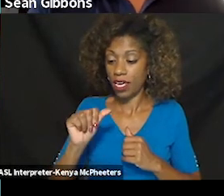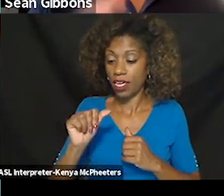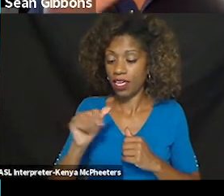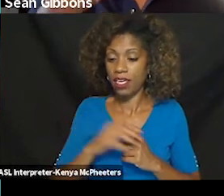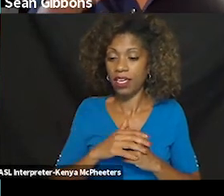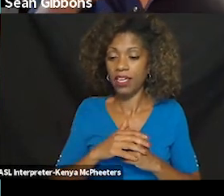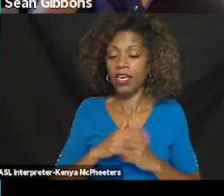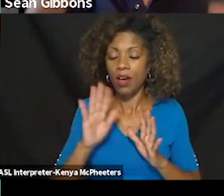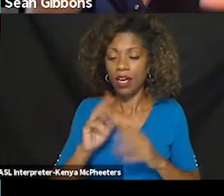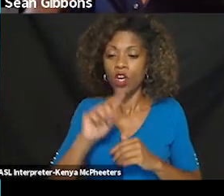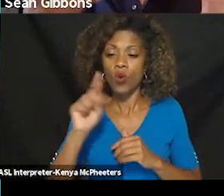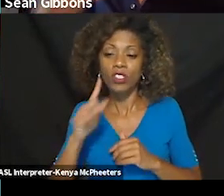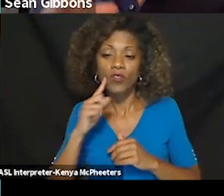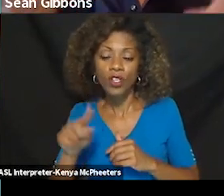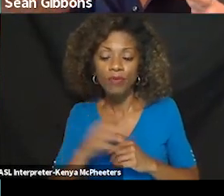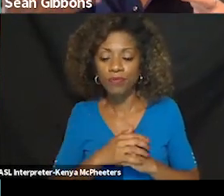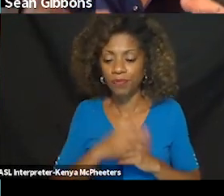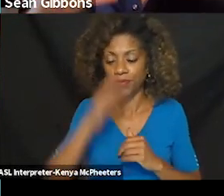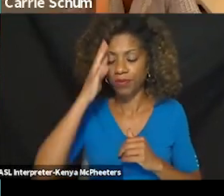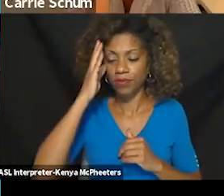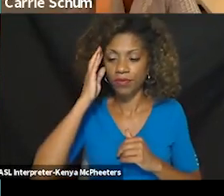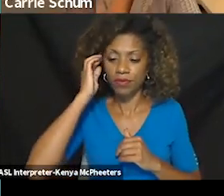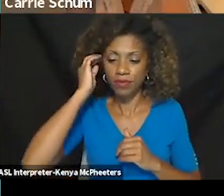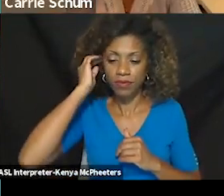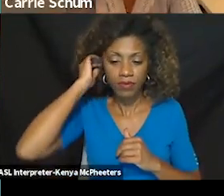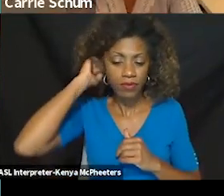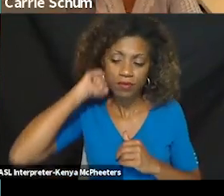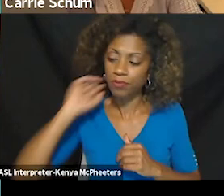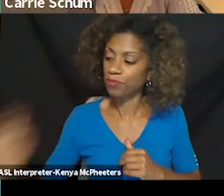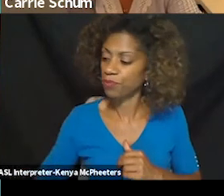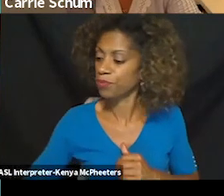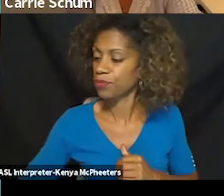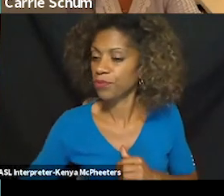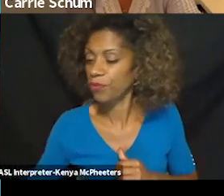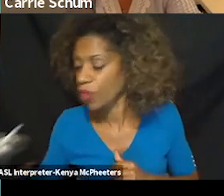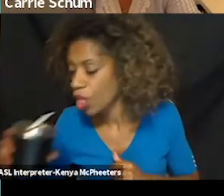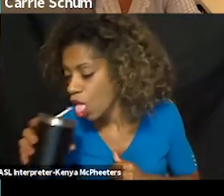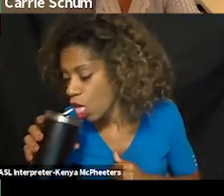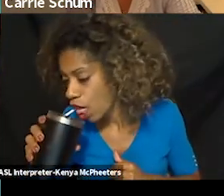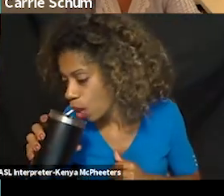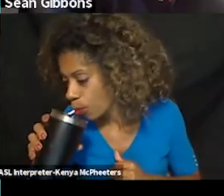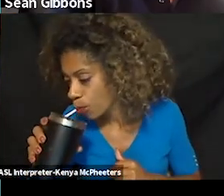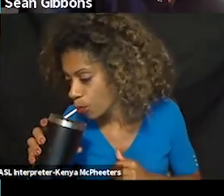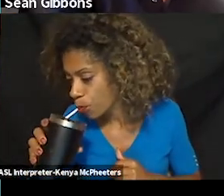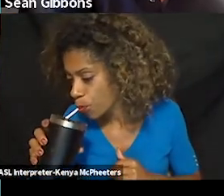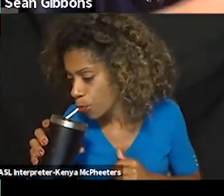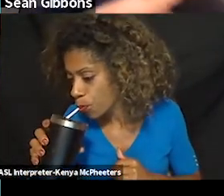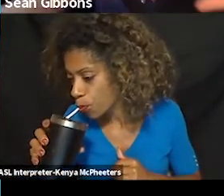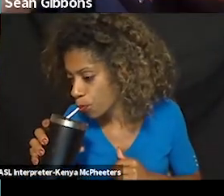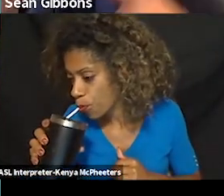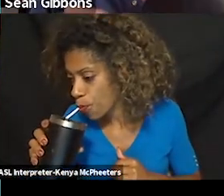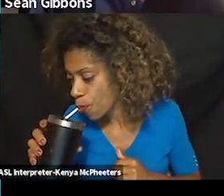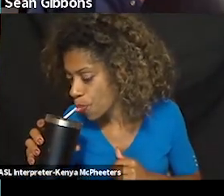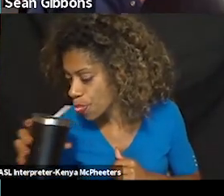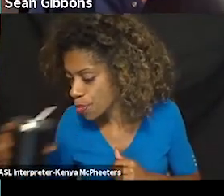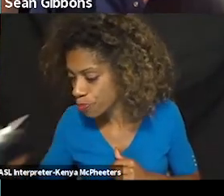would be, obviously this was a dynamic environment, remains a dynamic environment. What surprised you between the time you started in August